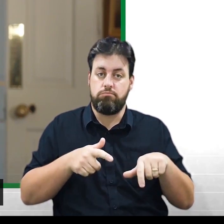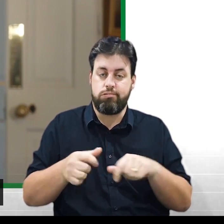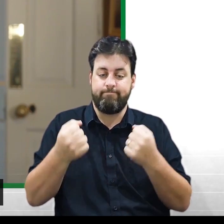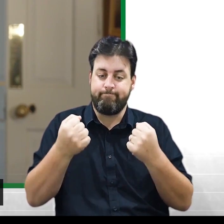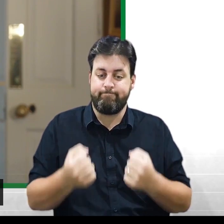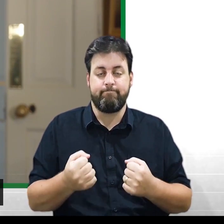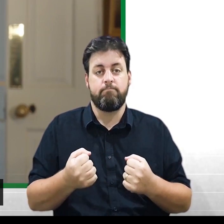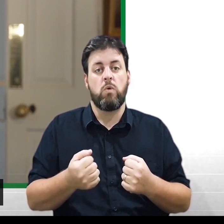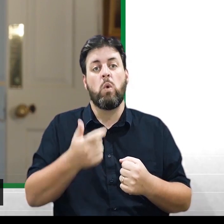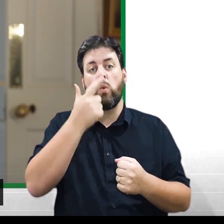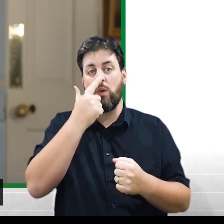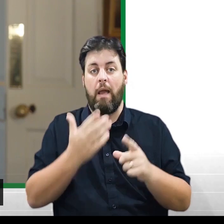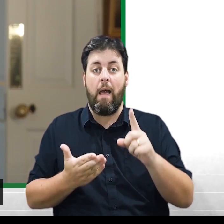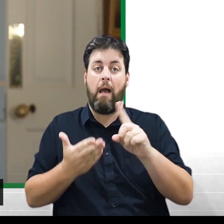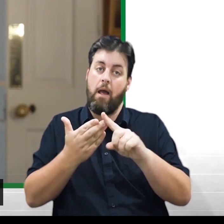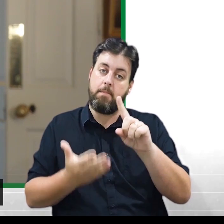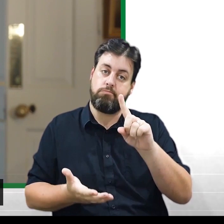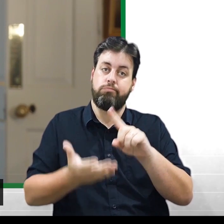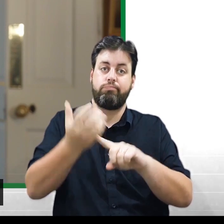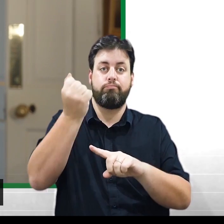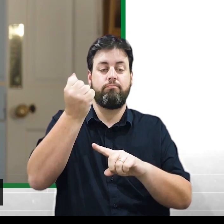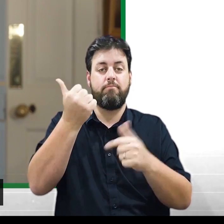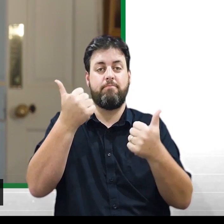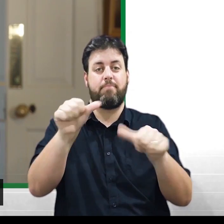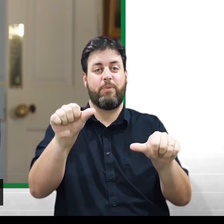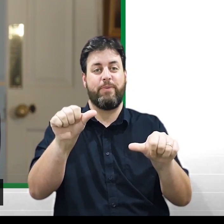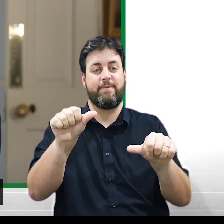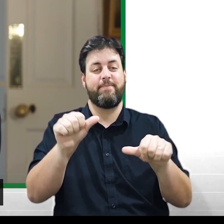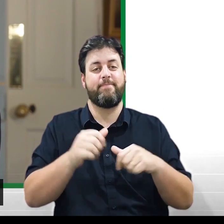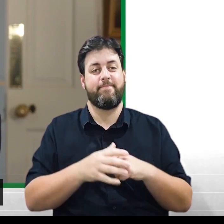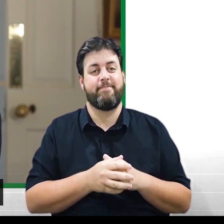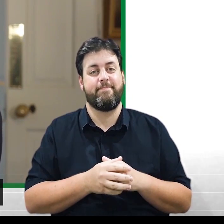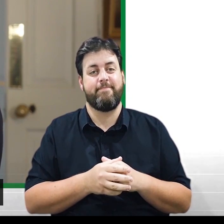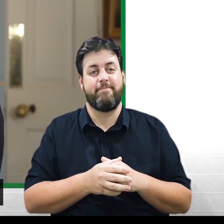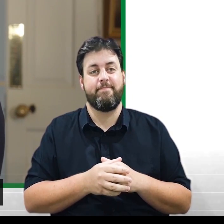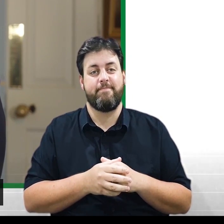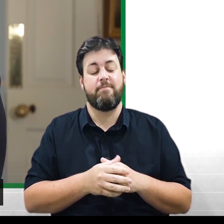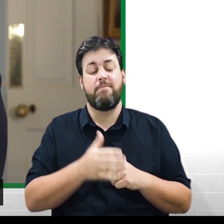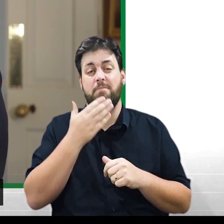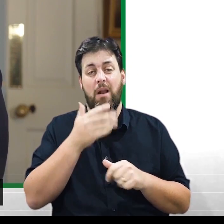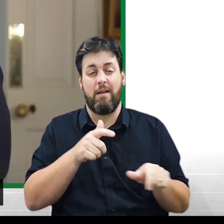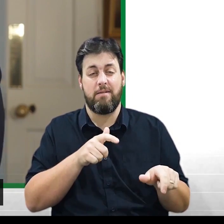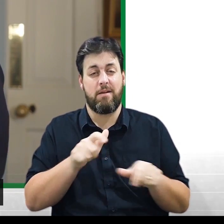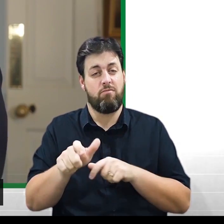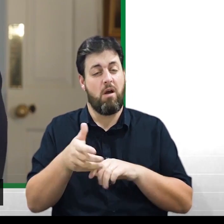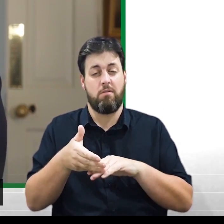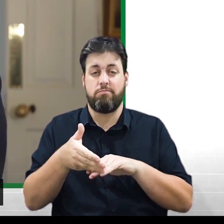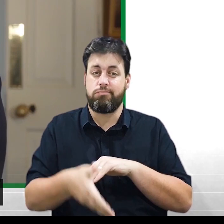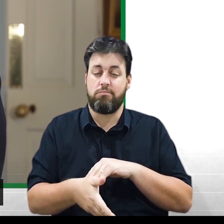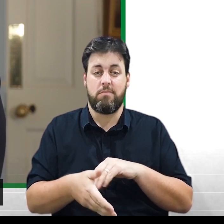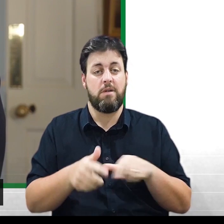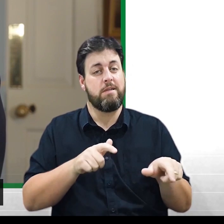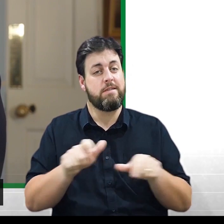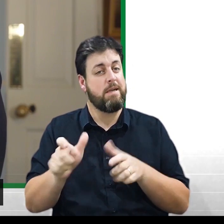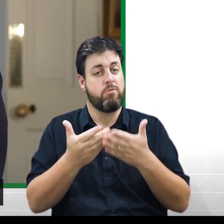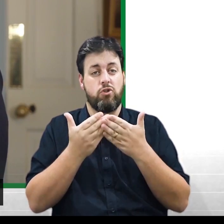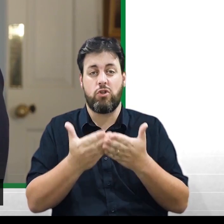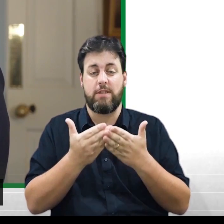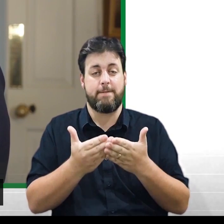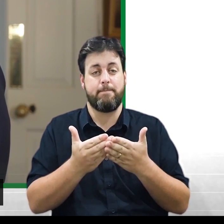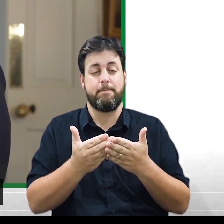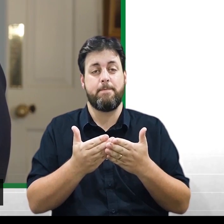you can propel yourselves to the giddy heights of your ambitions. Keep up the good work,